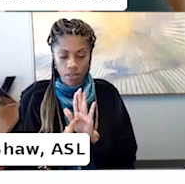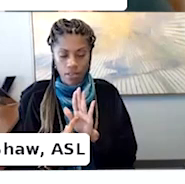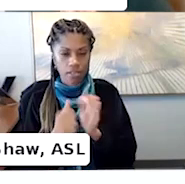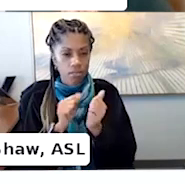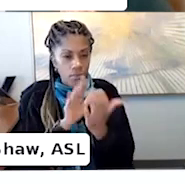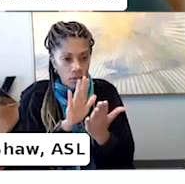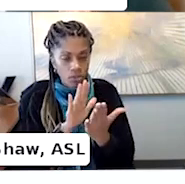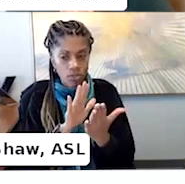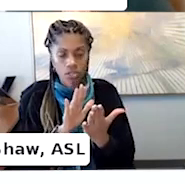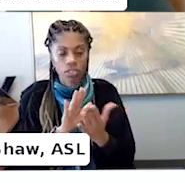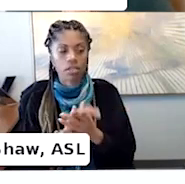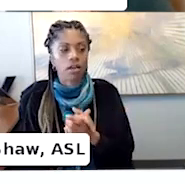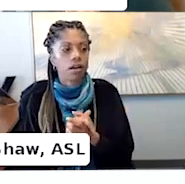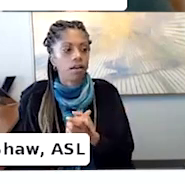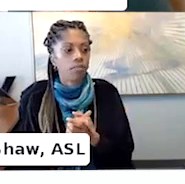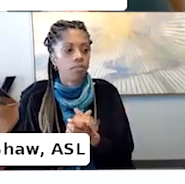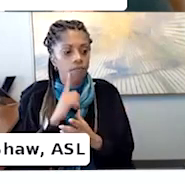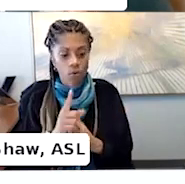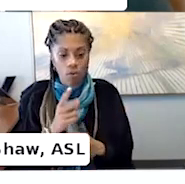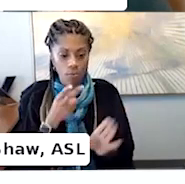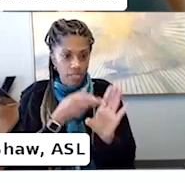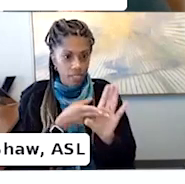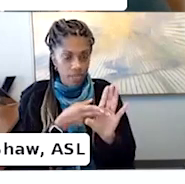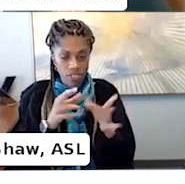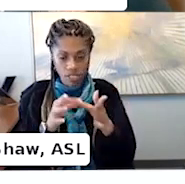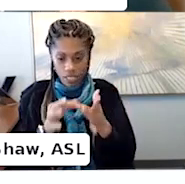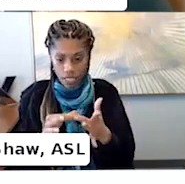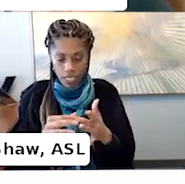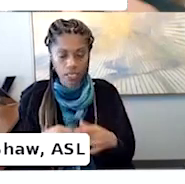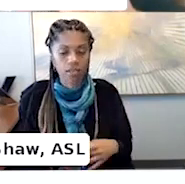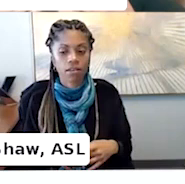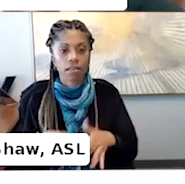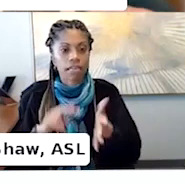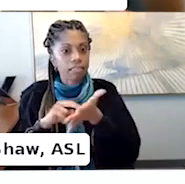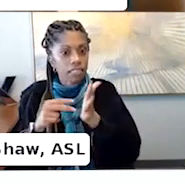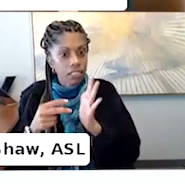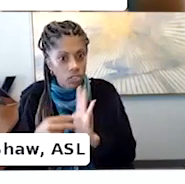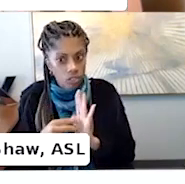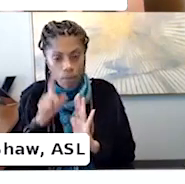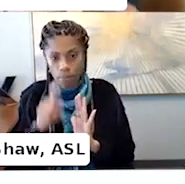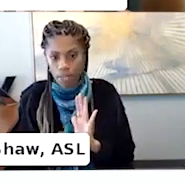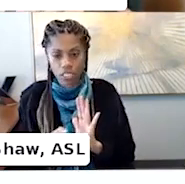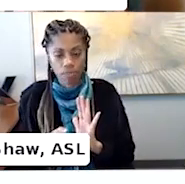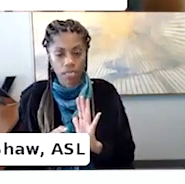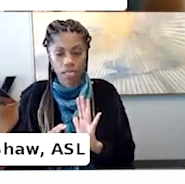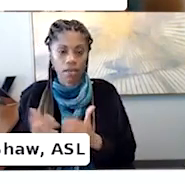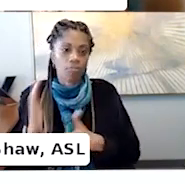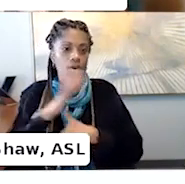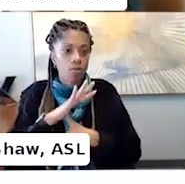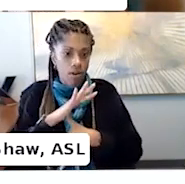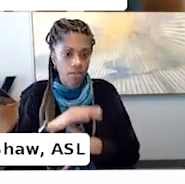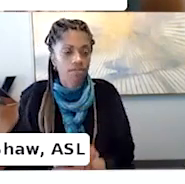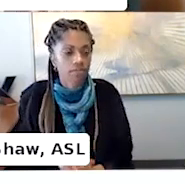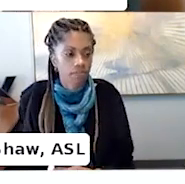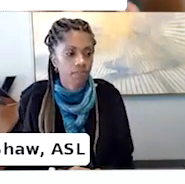critically, it's participant-led. And so as we are thinking about how StoryCorps Studios can really offer that